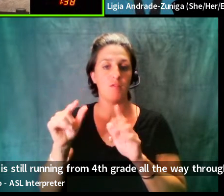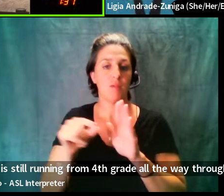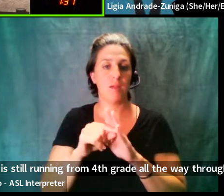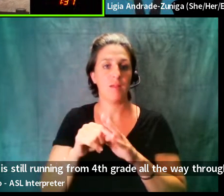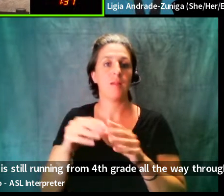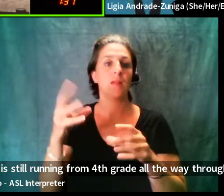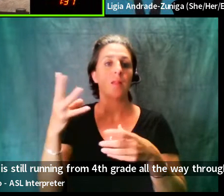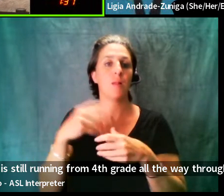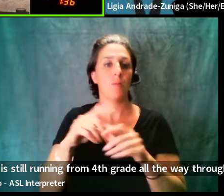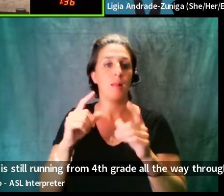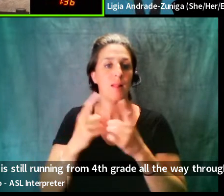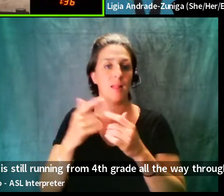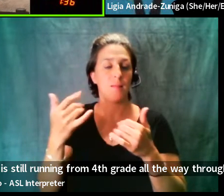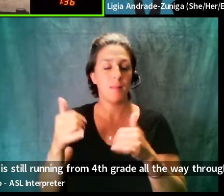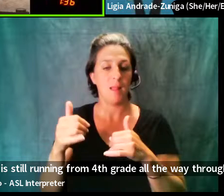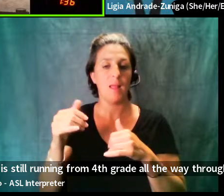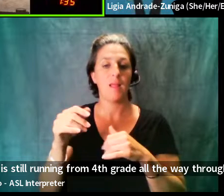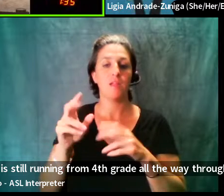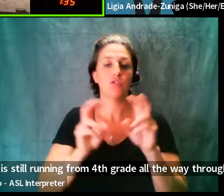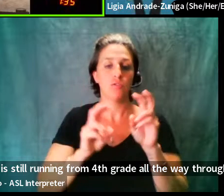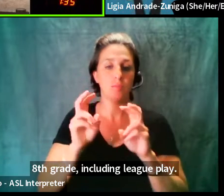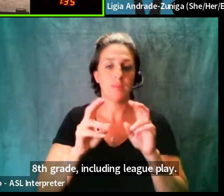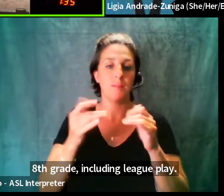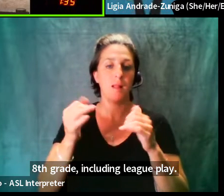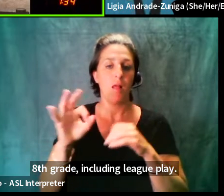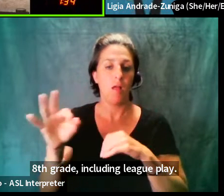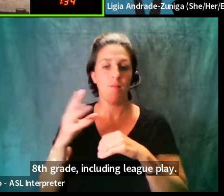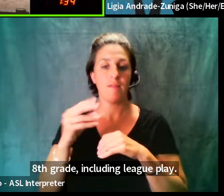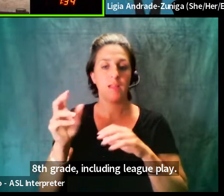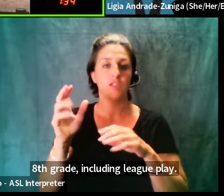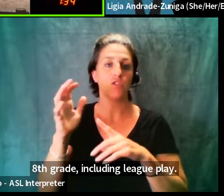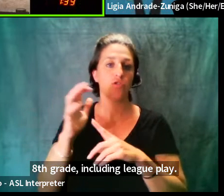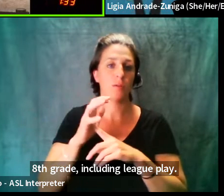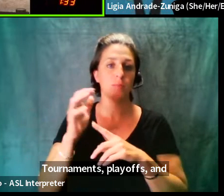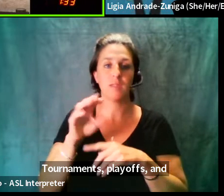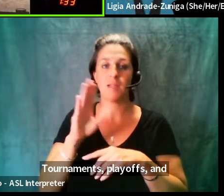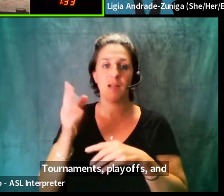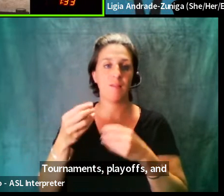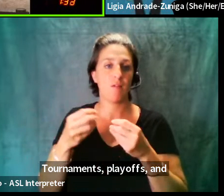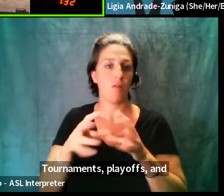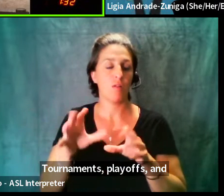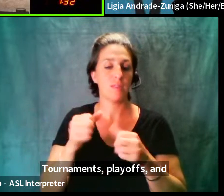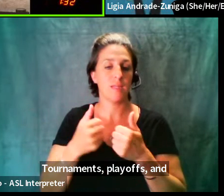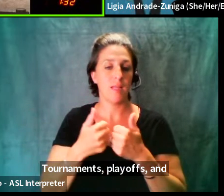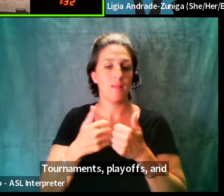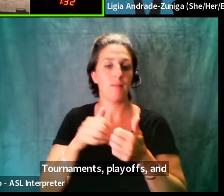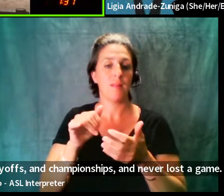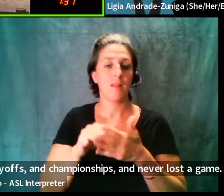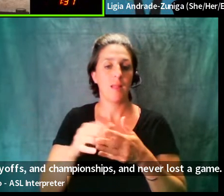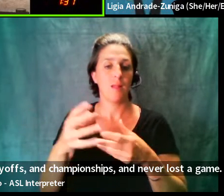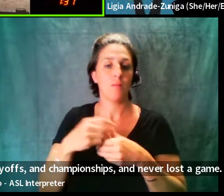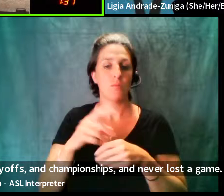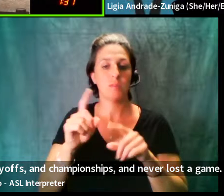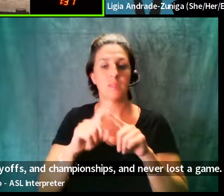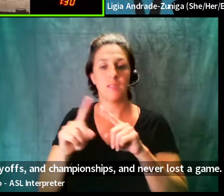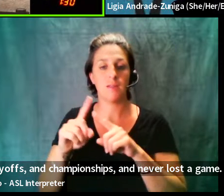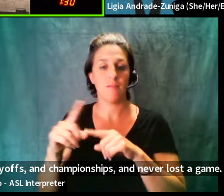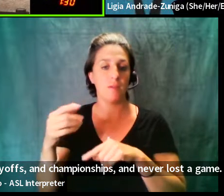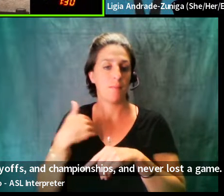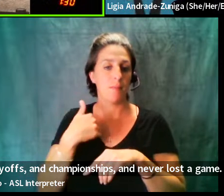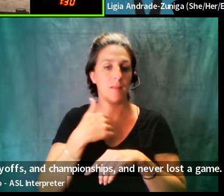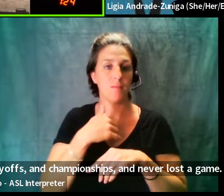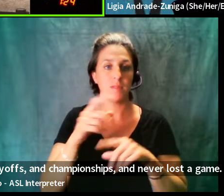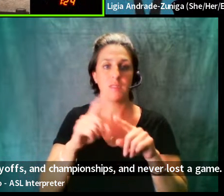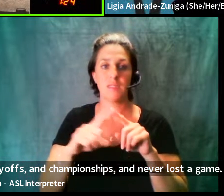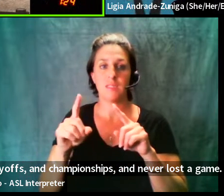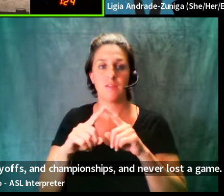play, tournaments, playoffs, and championships, and never lost a game. And that include different members and